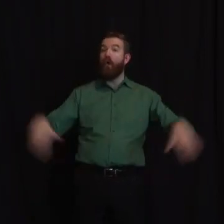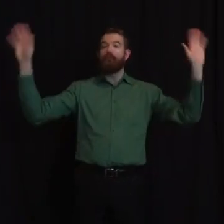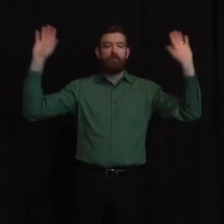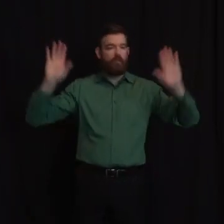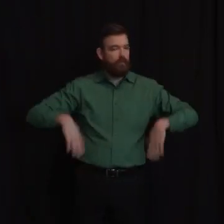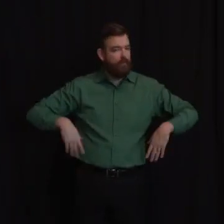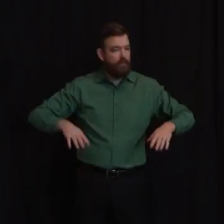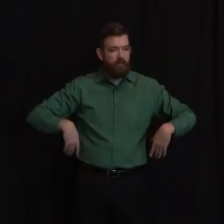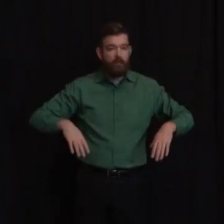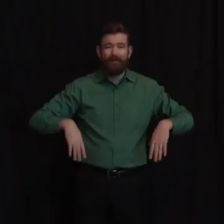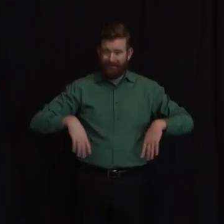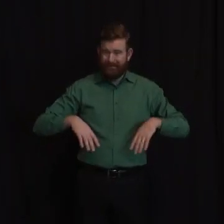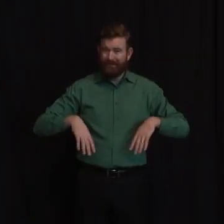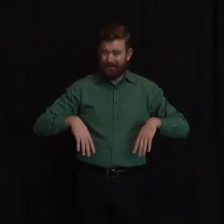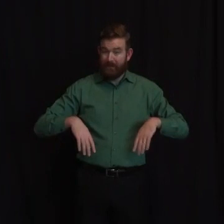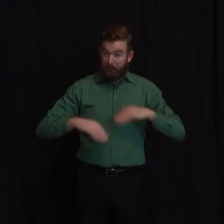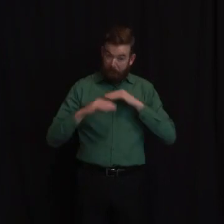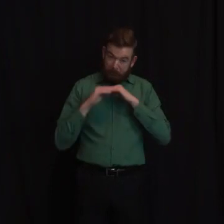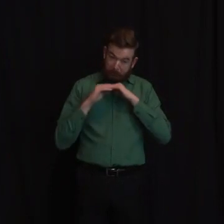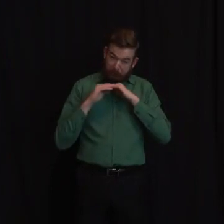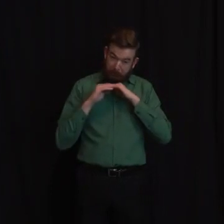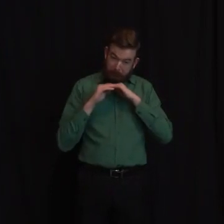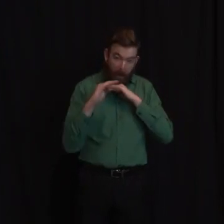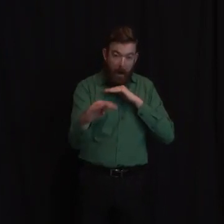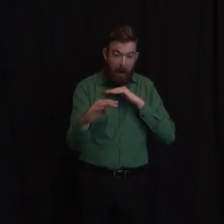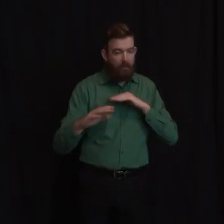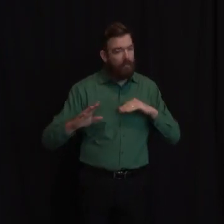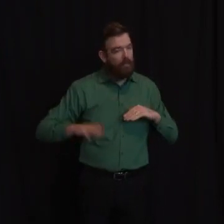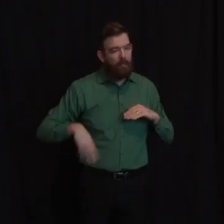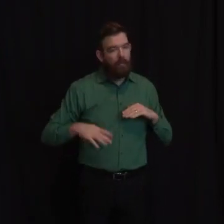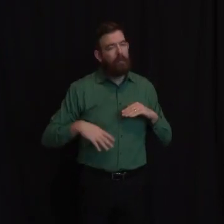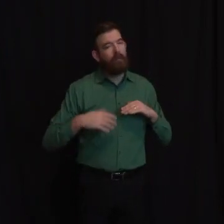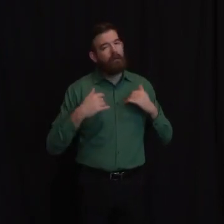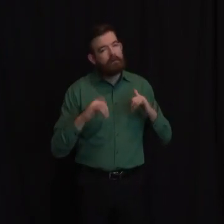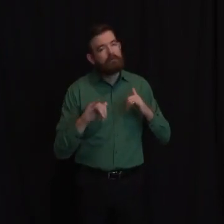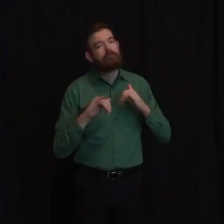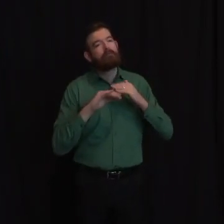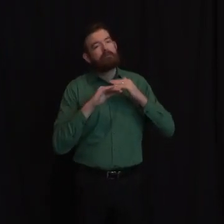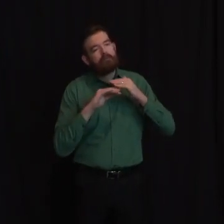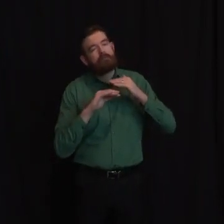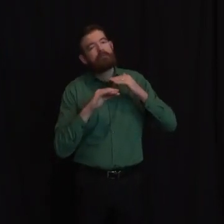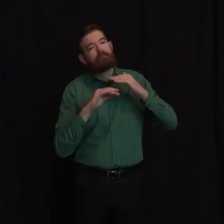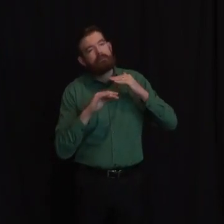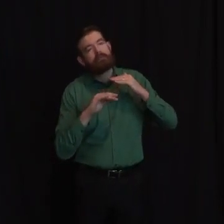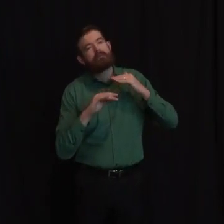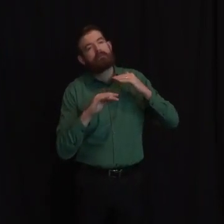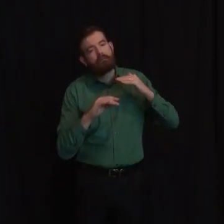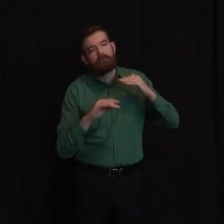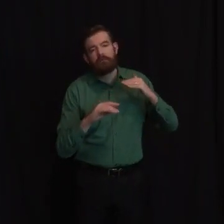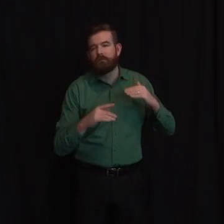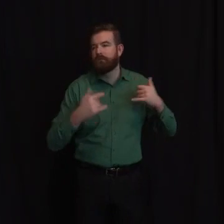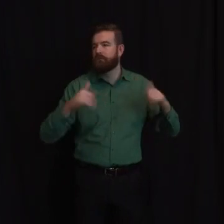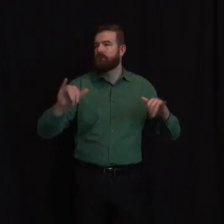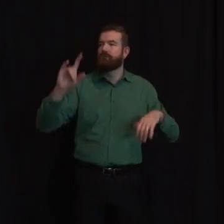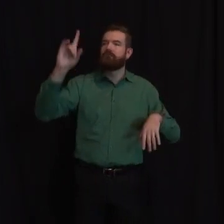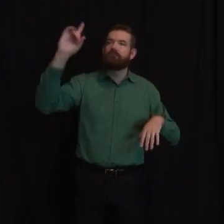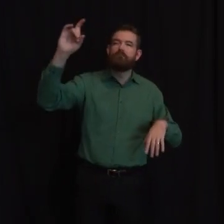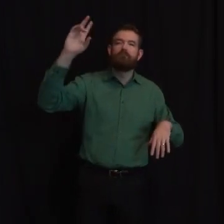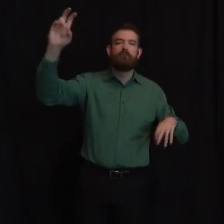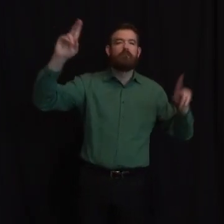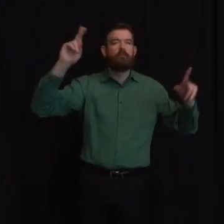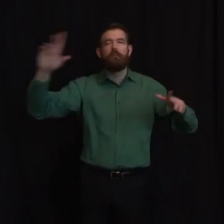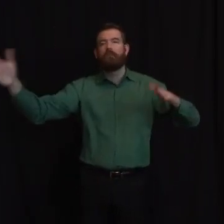We're still memorializing hundreds of people dying a day. And again, admittedly, these are folks who were